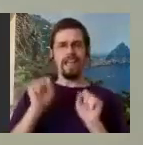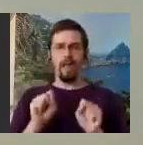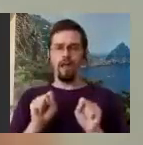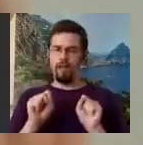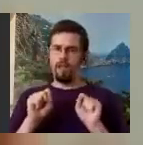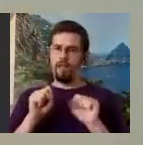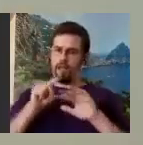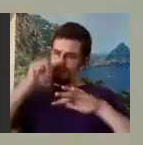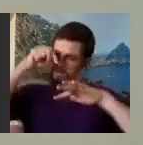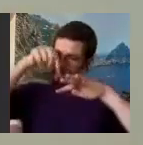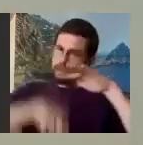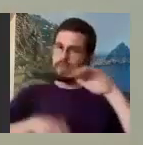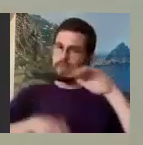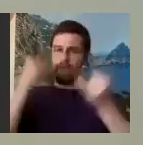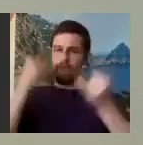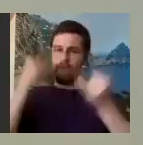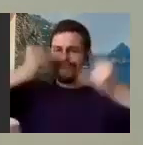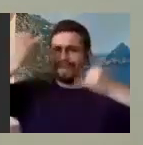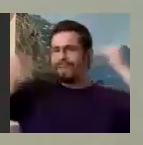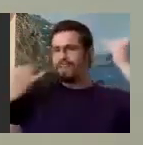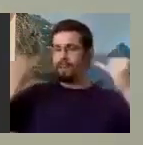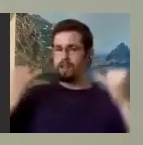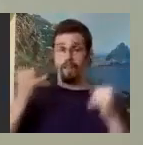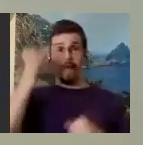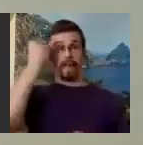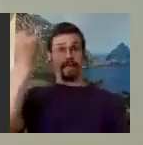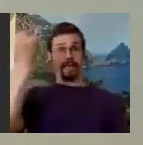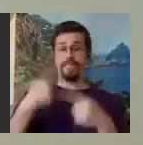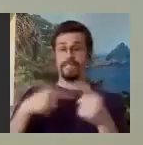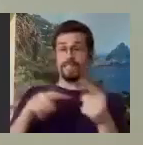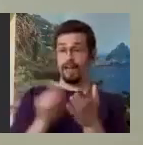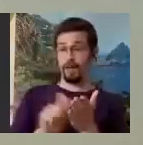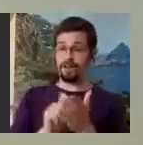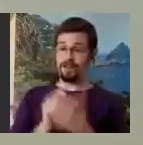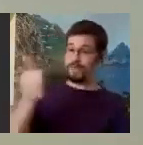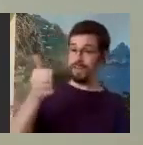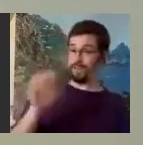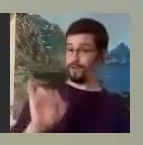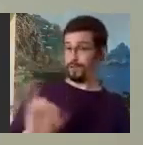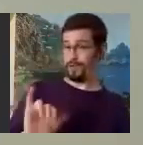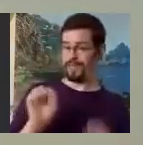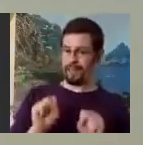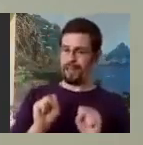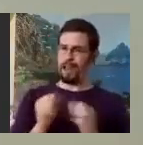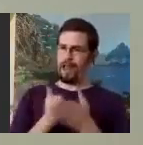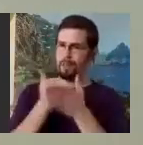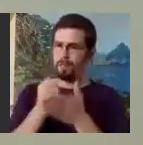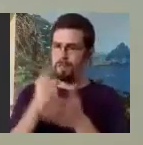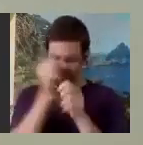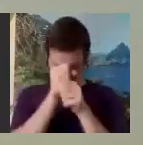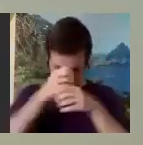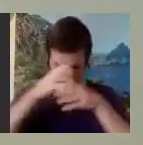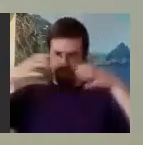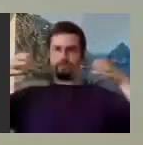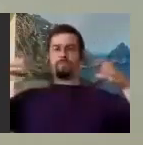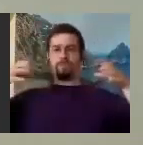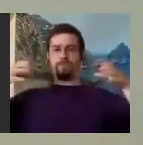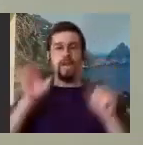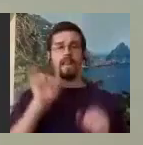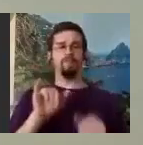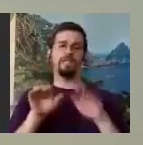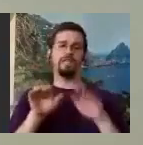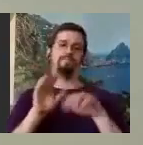idea globally so that others like myself and further on